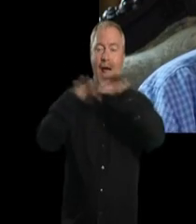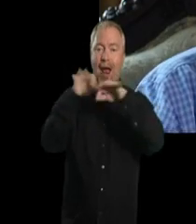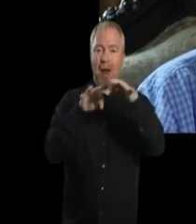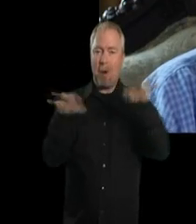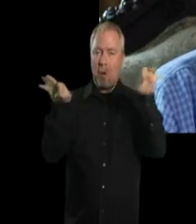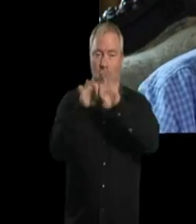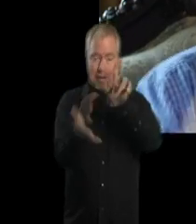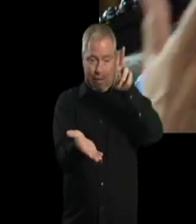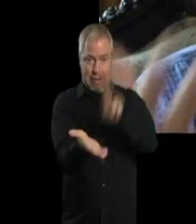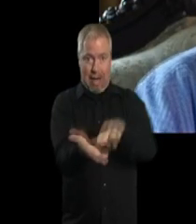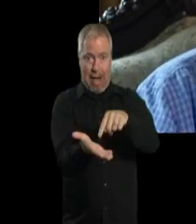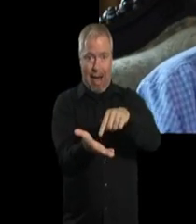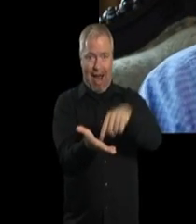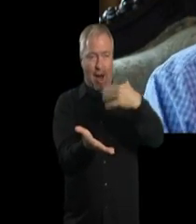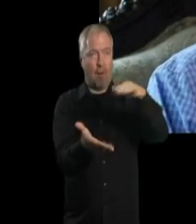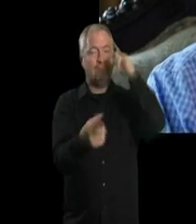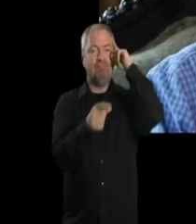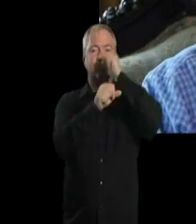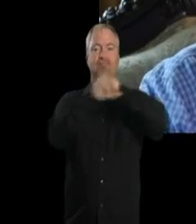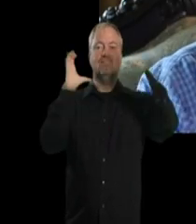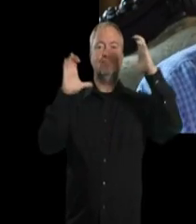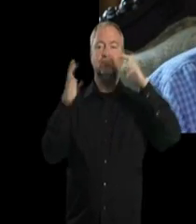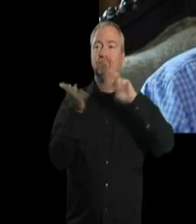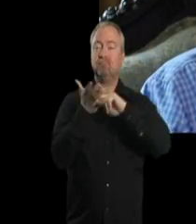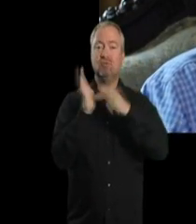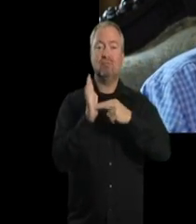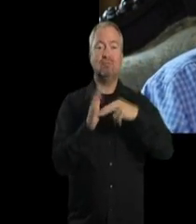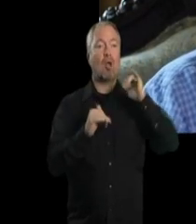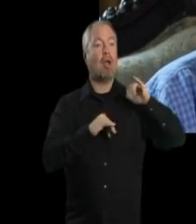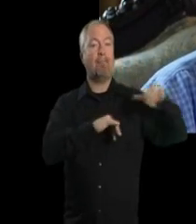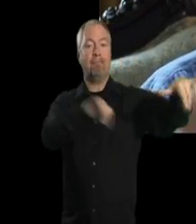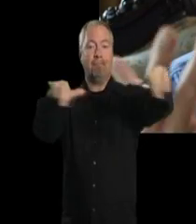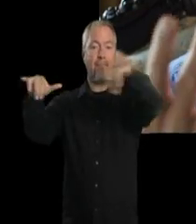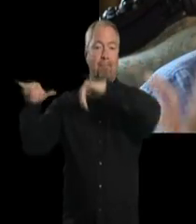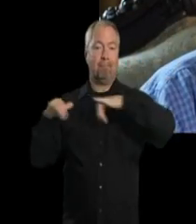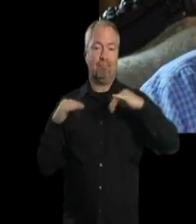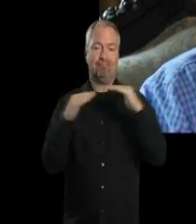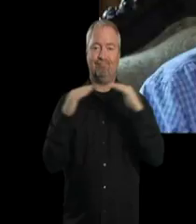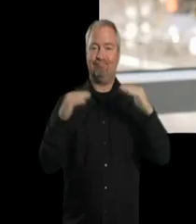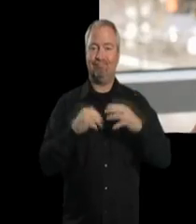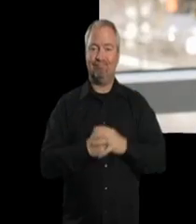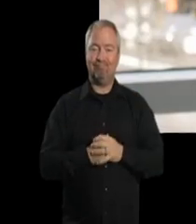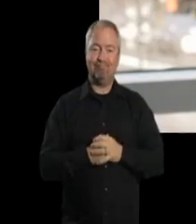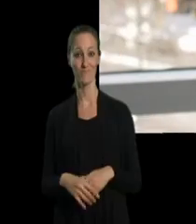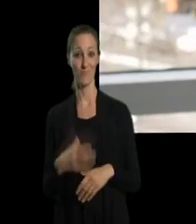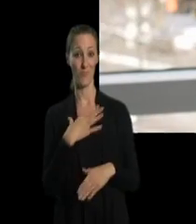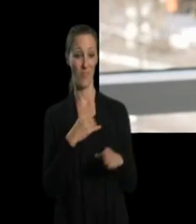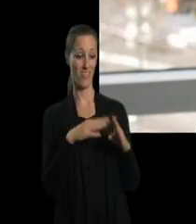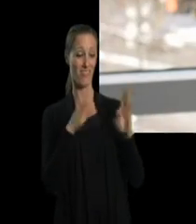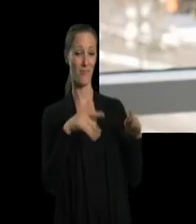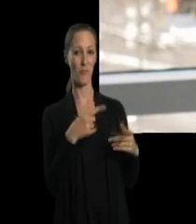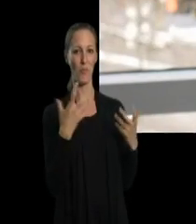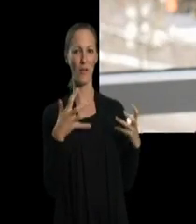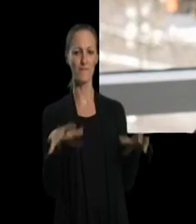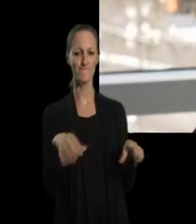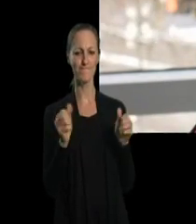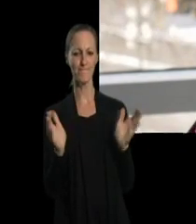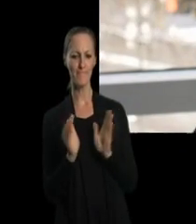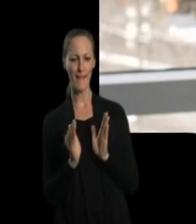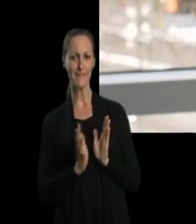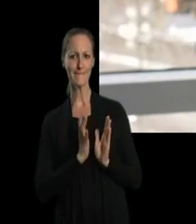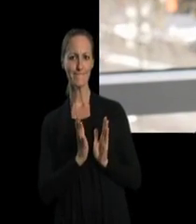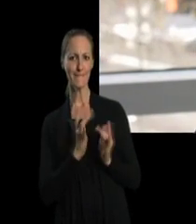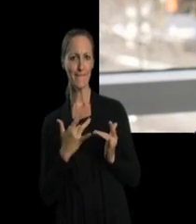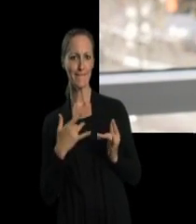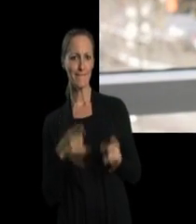was repeated all the time, not just at a signing or when somebody reminds me of it, but every time. The White House wanted a very small,